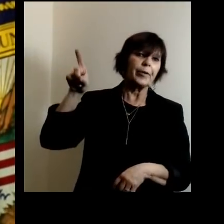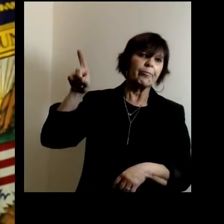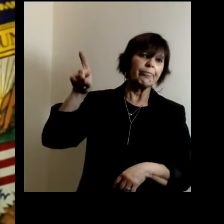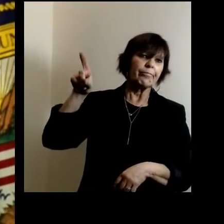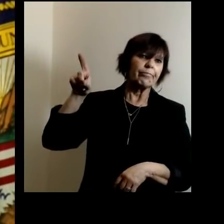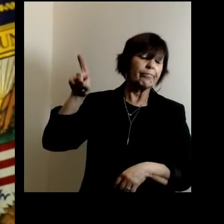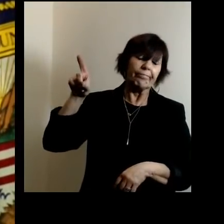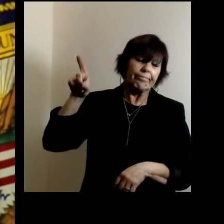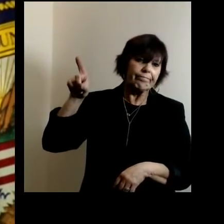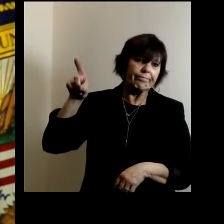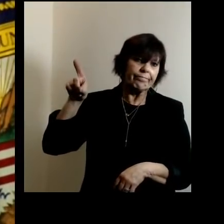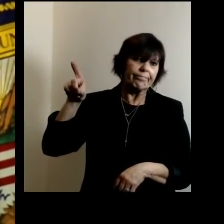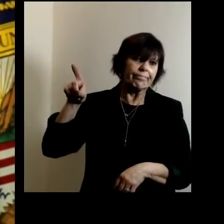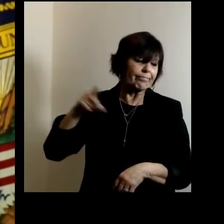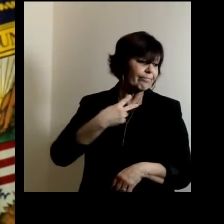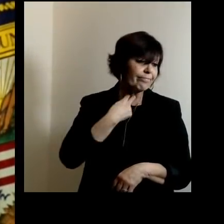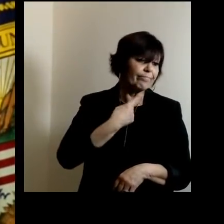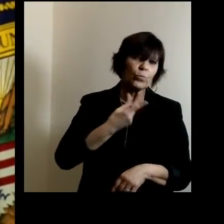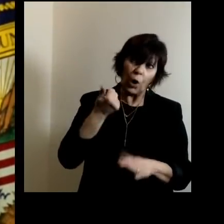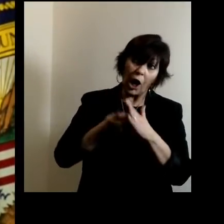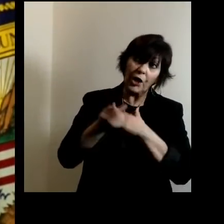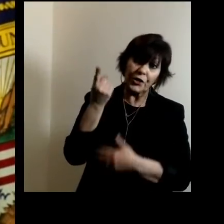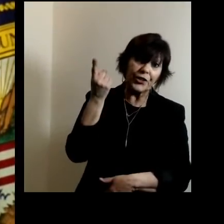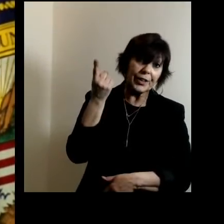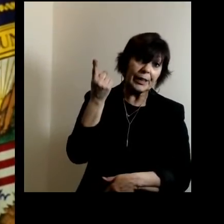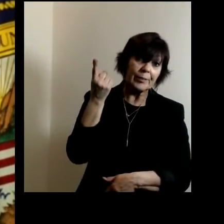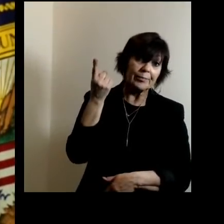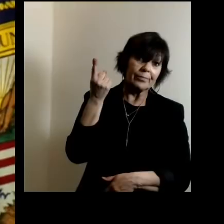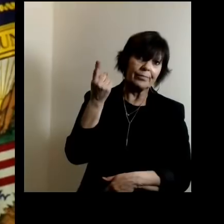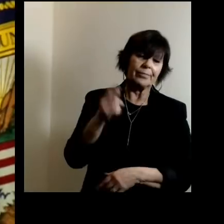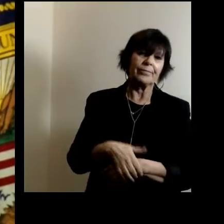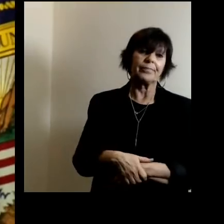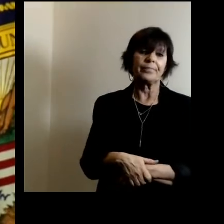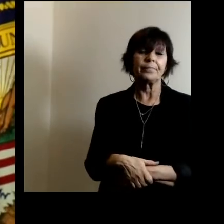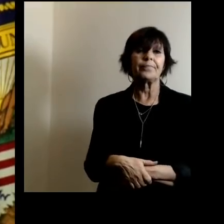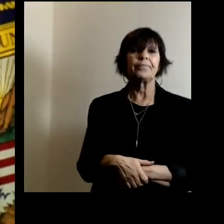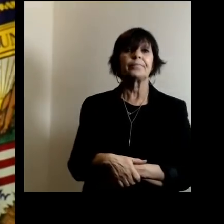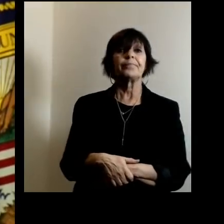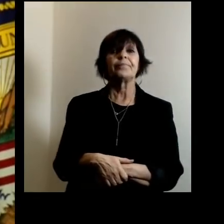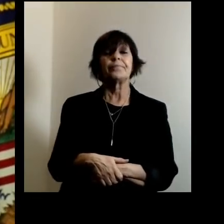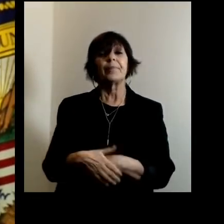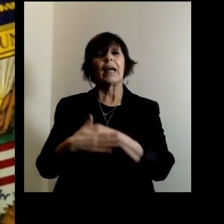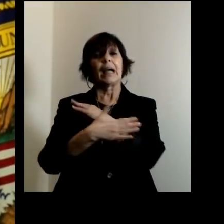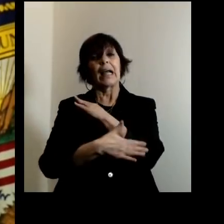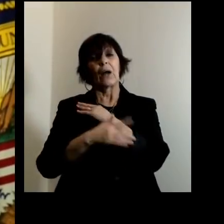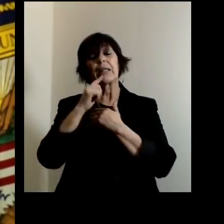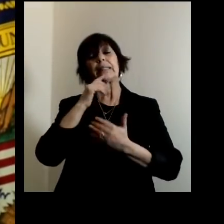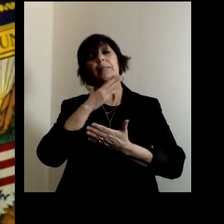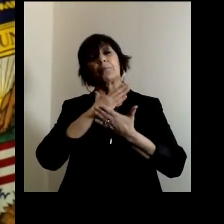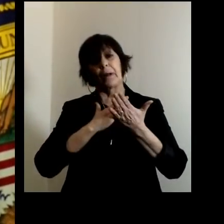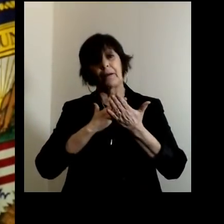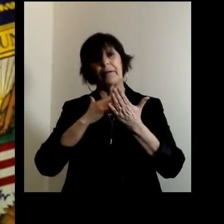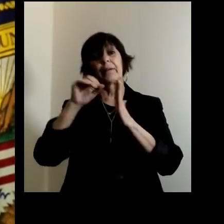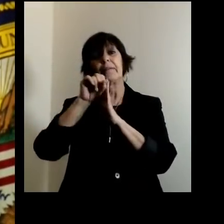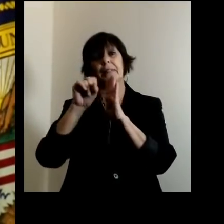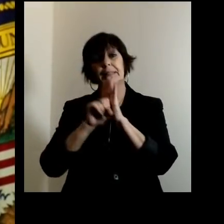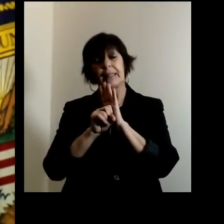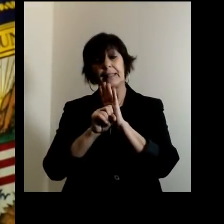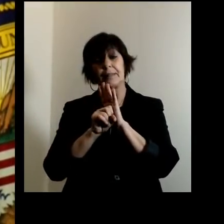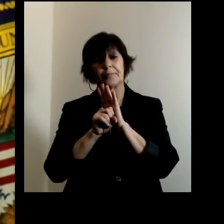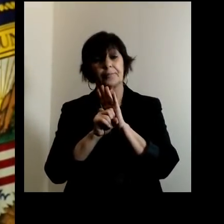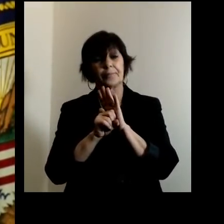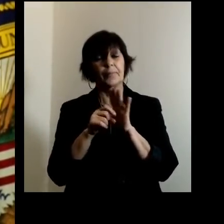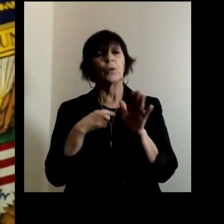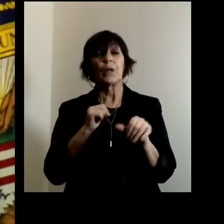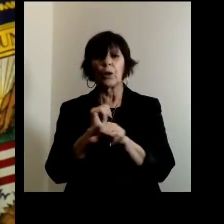there's not a thing the sheriff could do because New York State grants the governor the power to do that because counties are parts of New York State. So we are